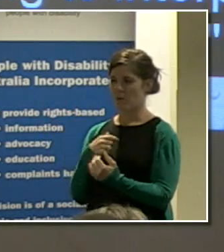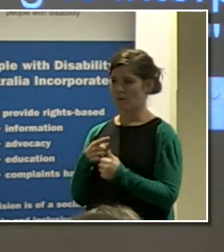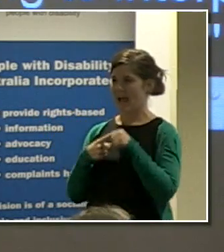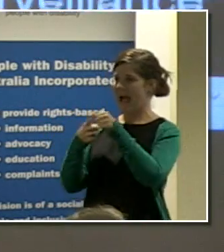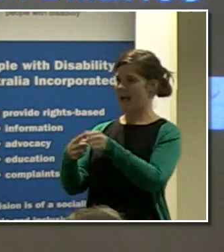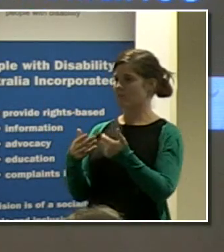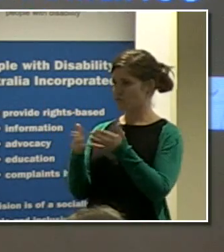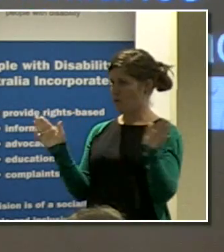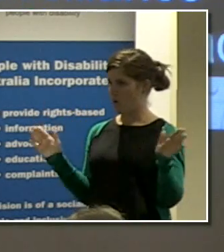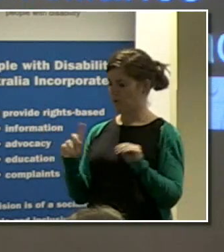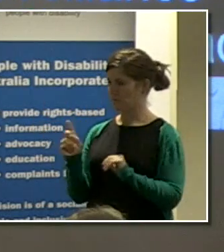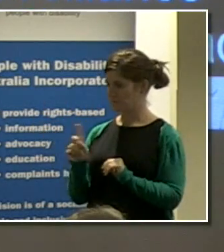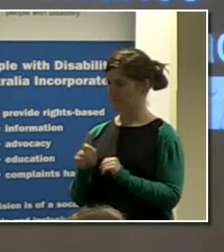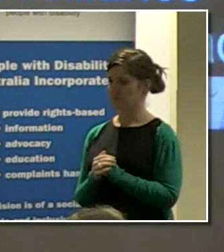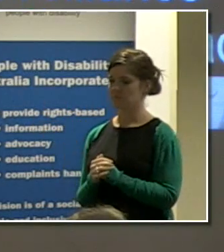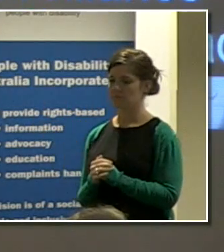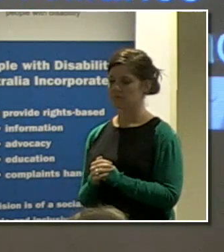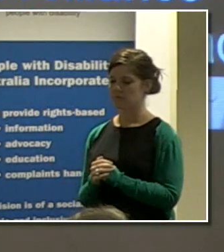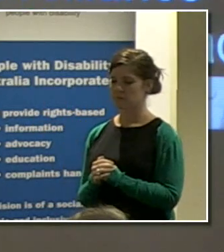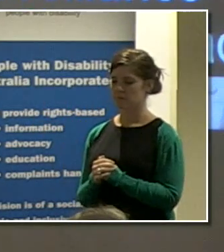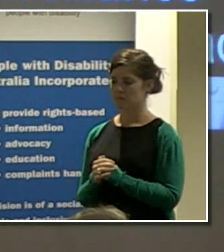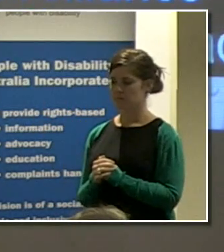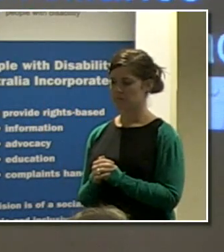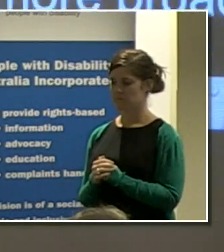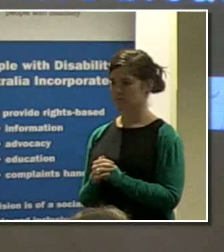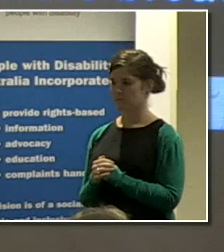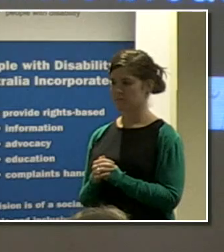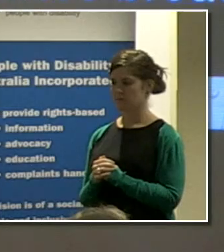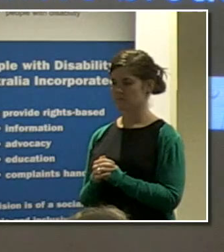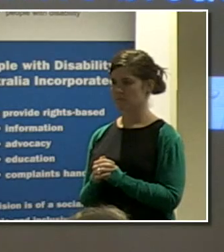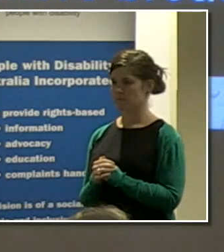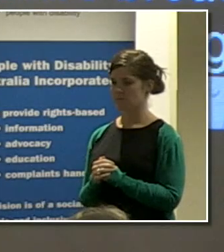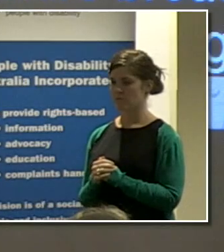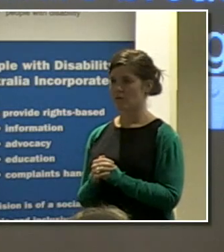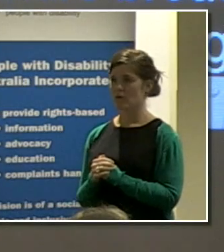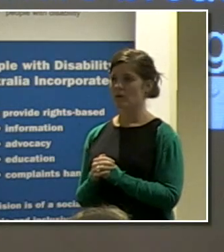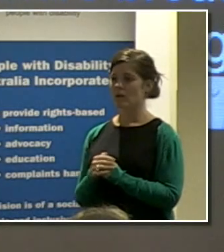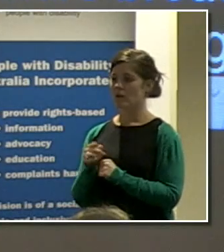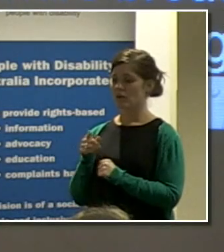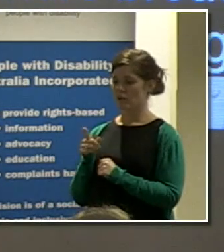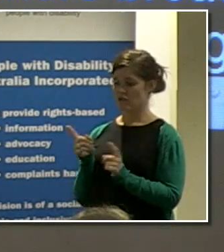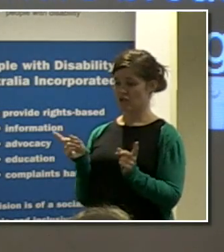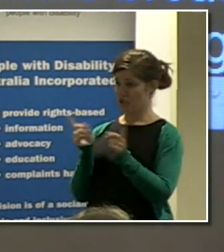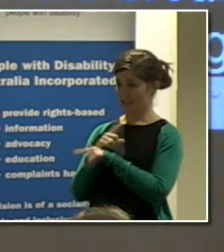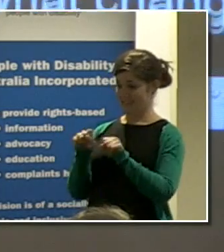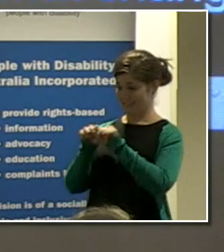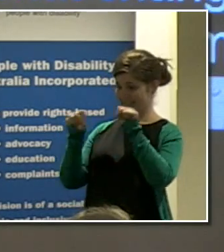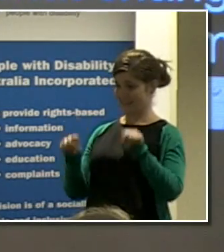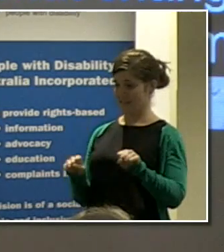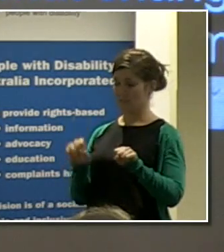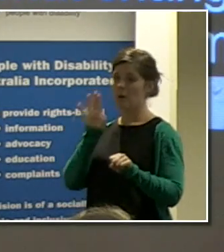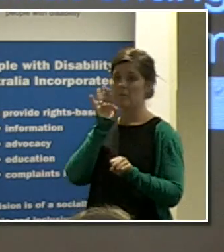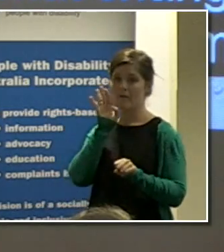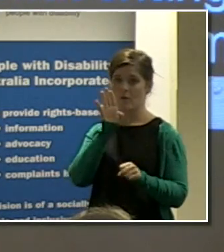is what changes when you change from a system in which the